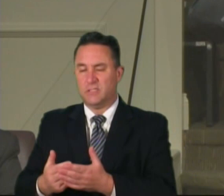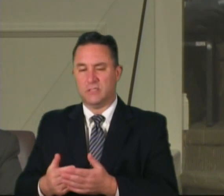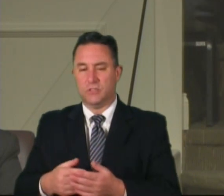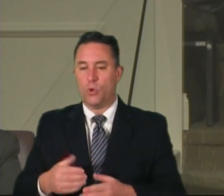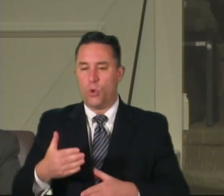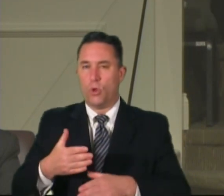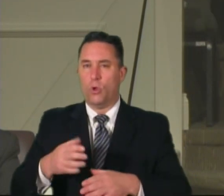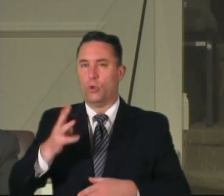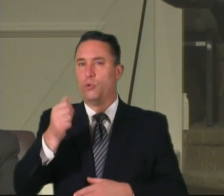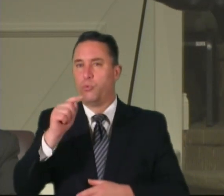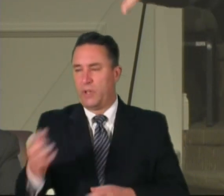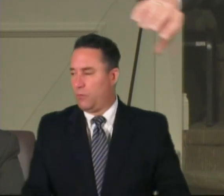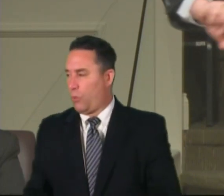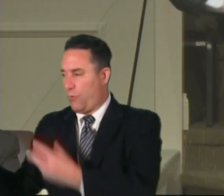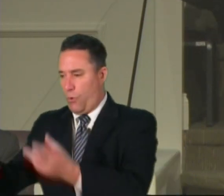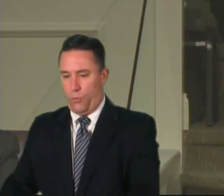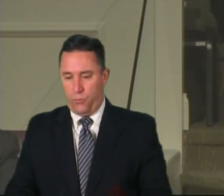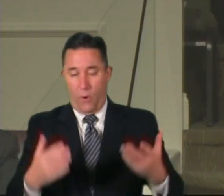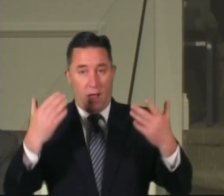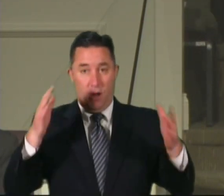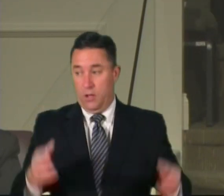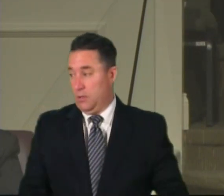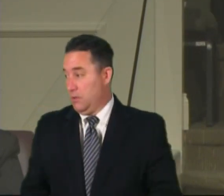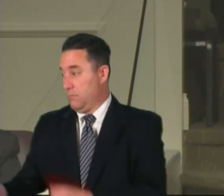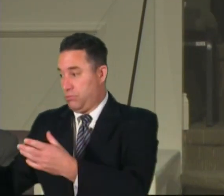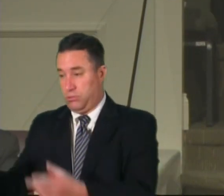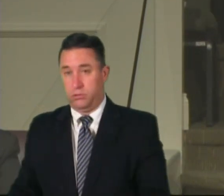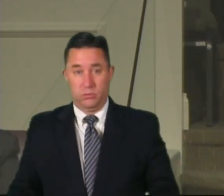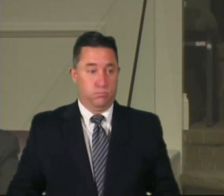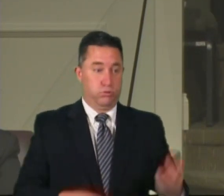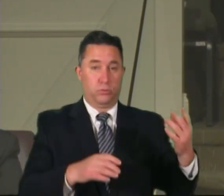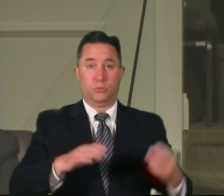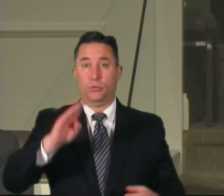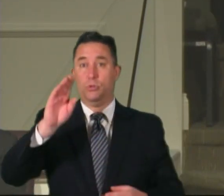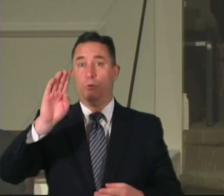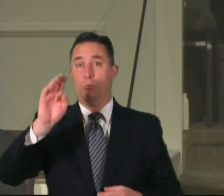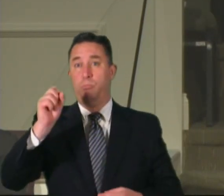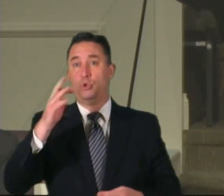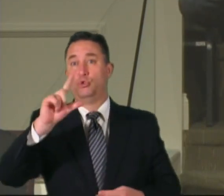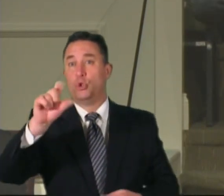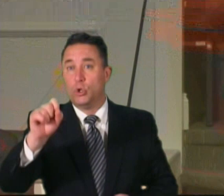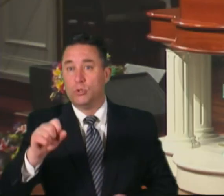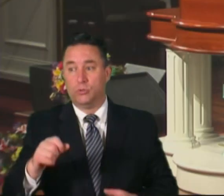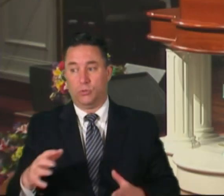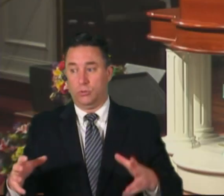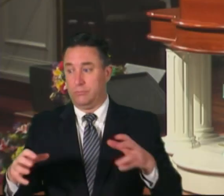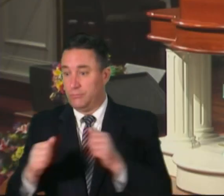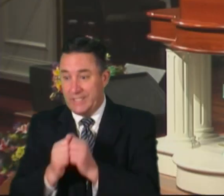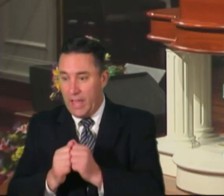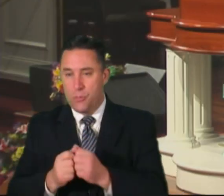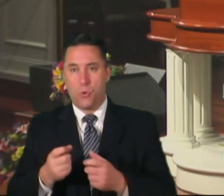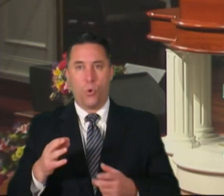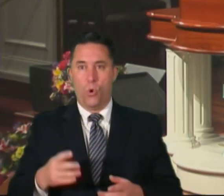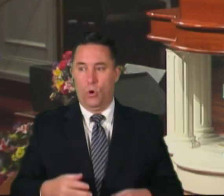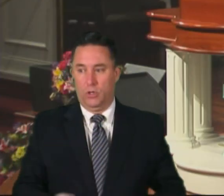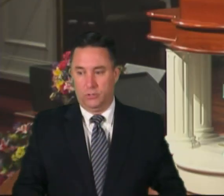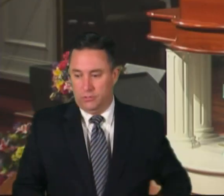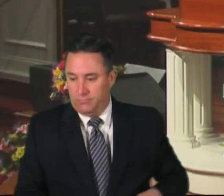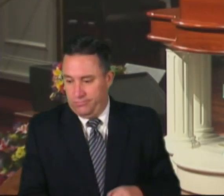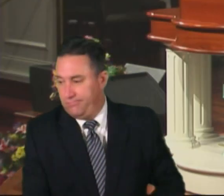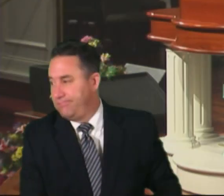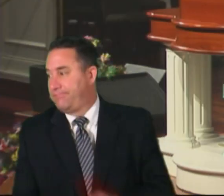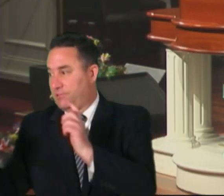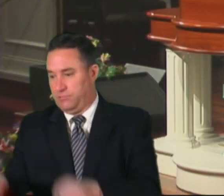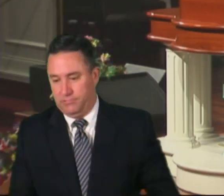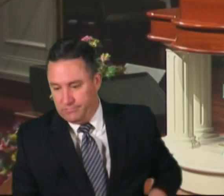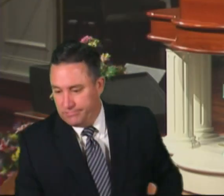the wheat. And they, I don't know if they put it out in bushels and all packed up together, or if they just kept shoveling out open